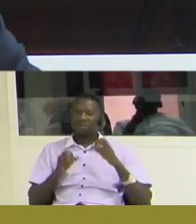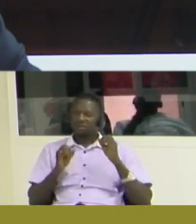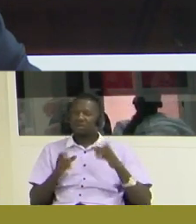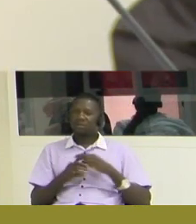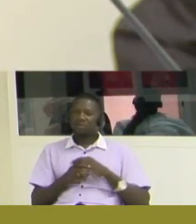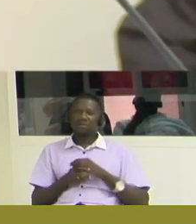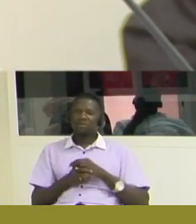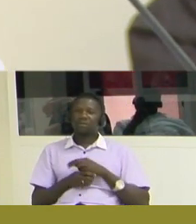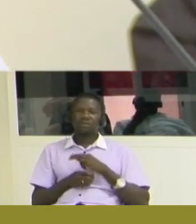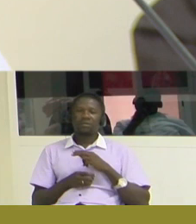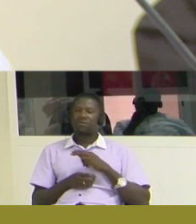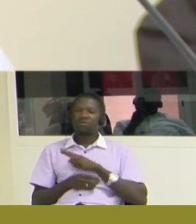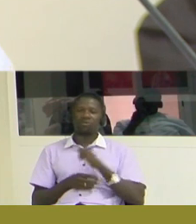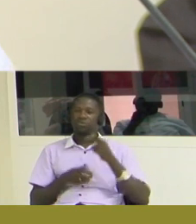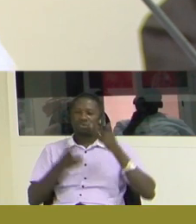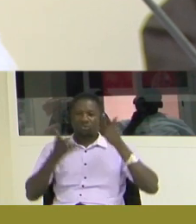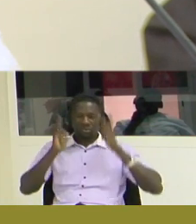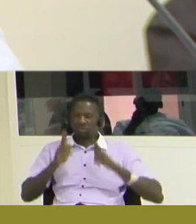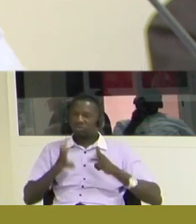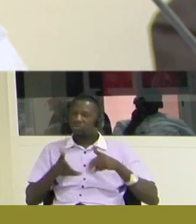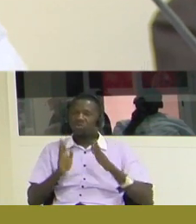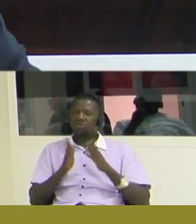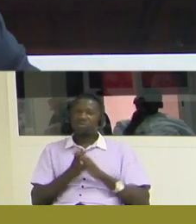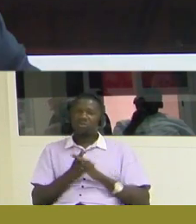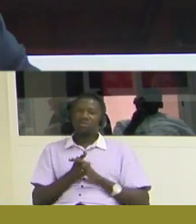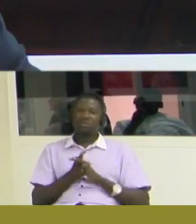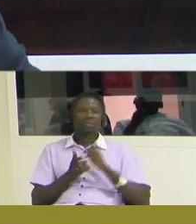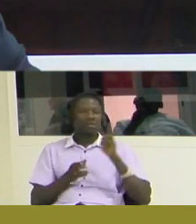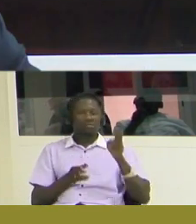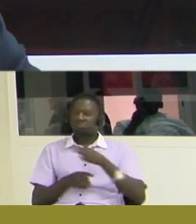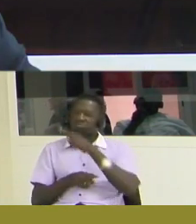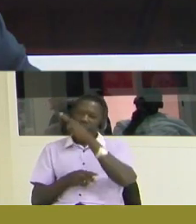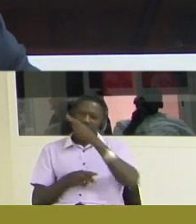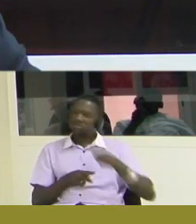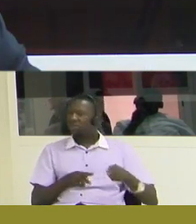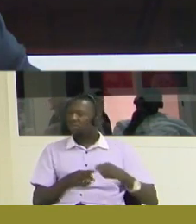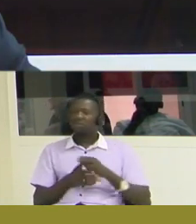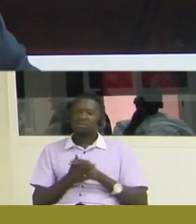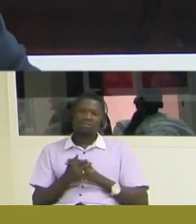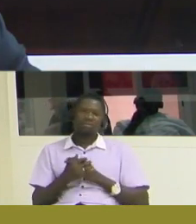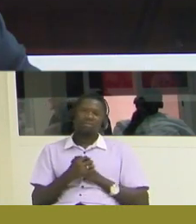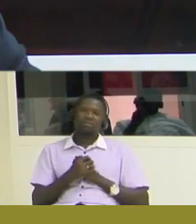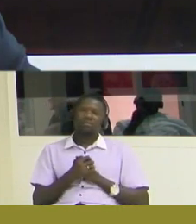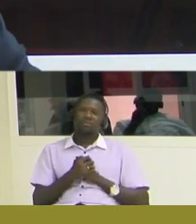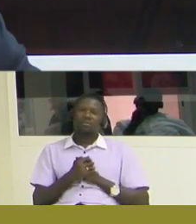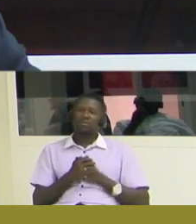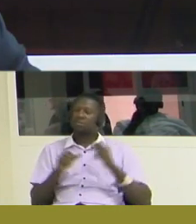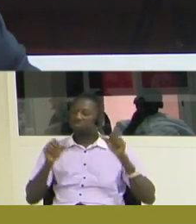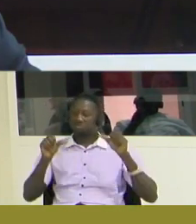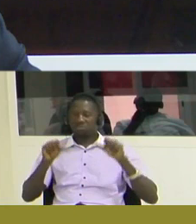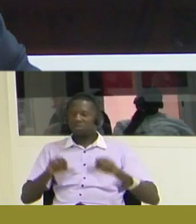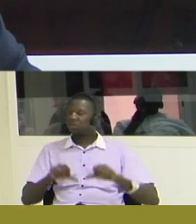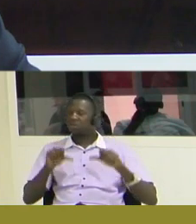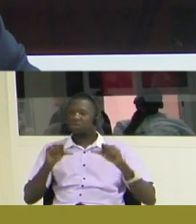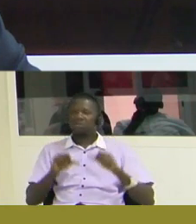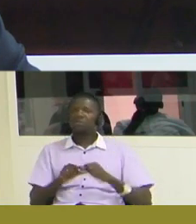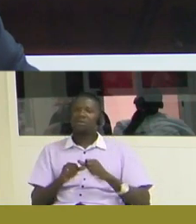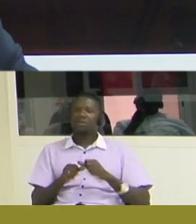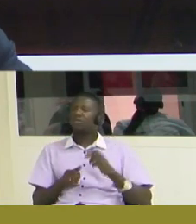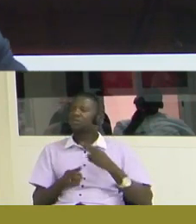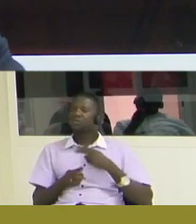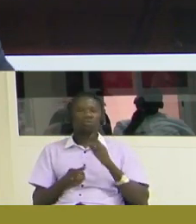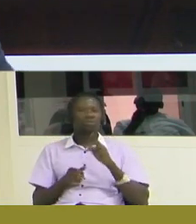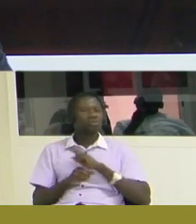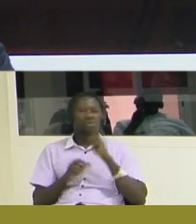unlawful we're in coffin and it has no justification more autonomy